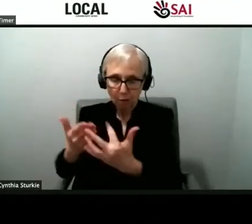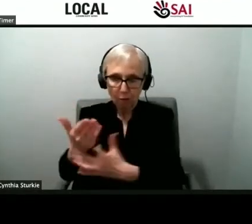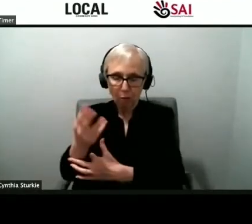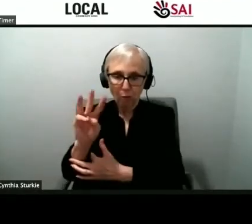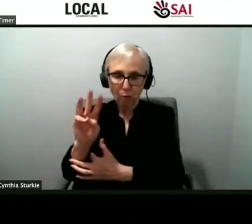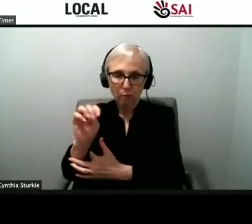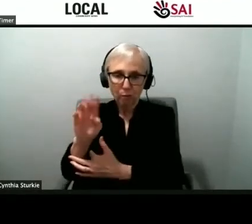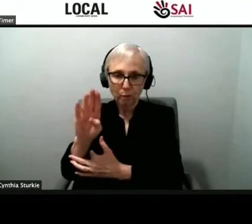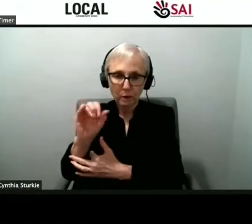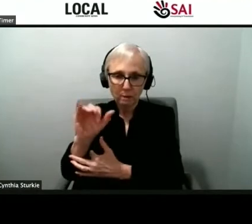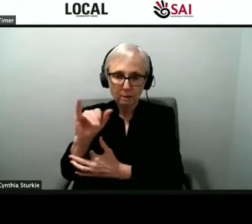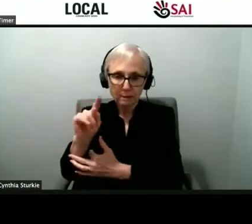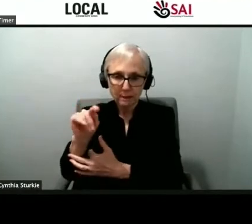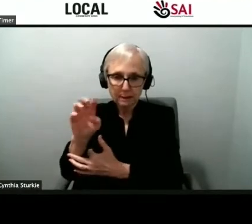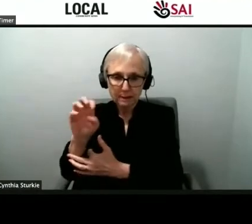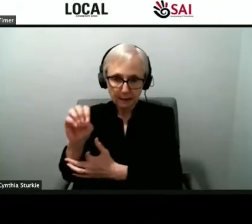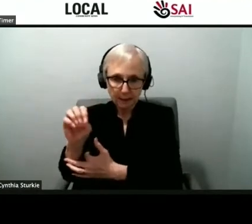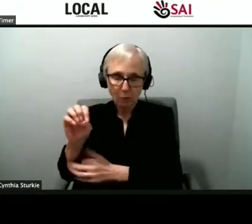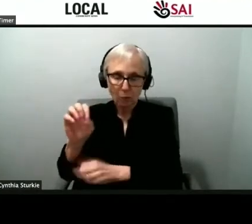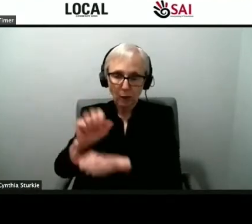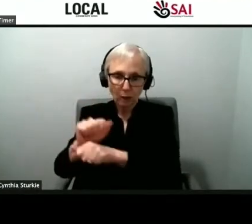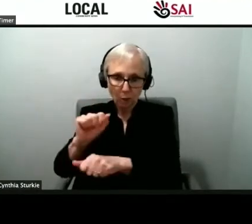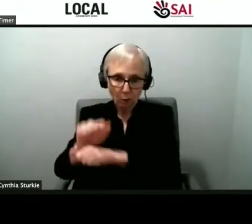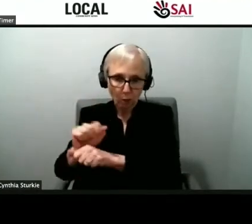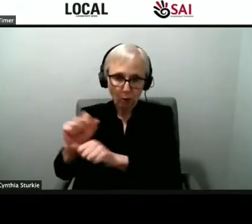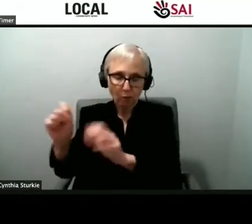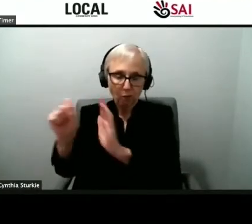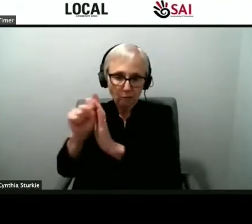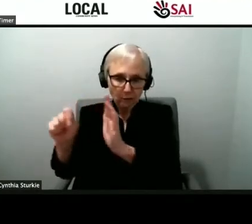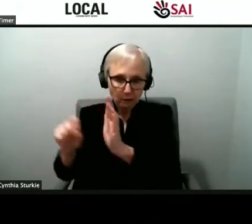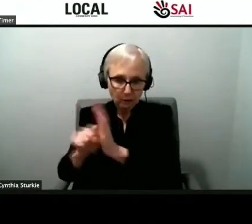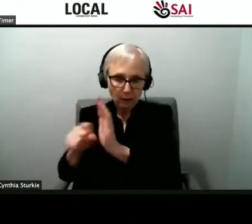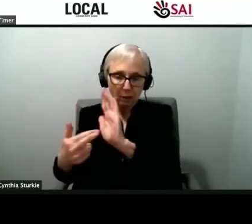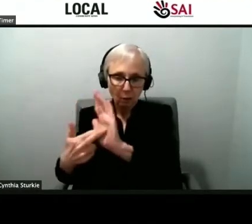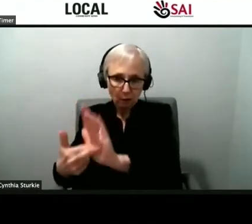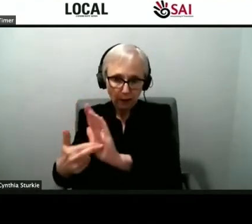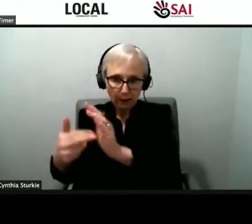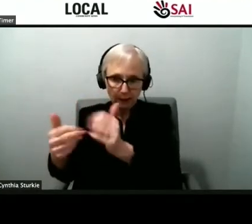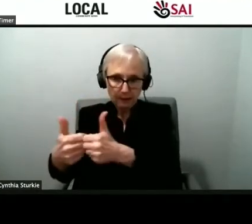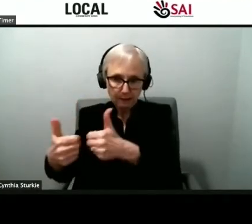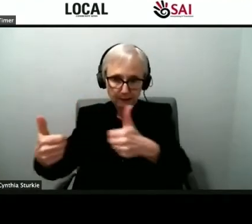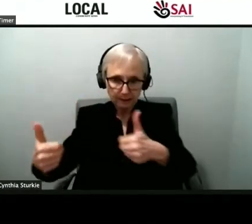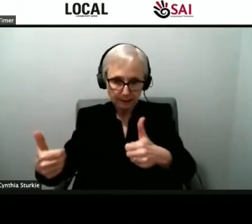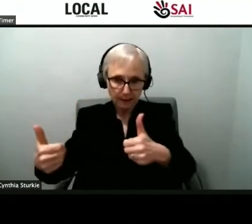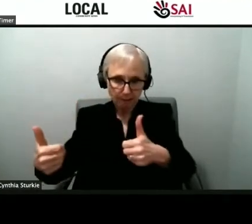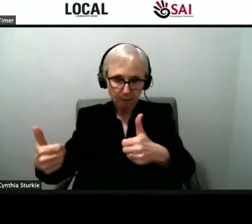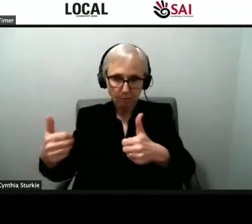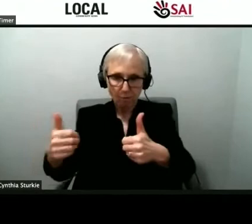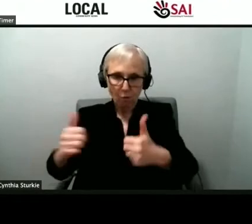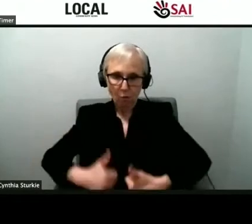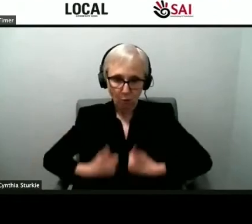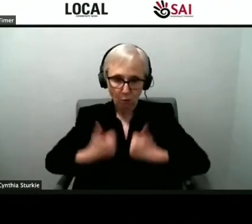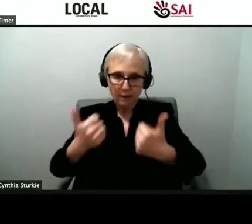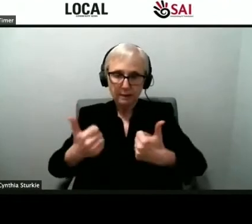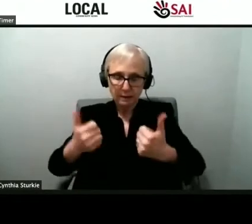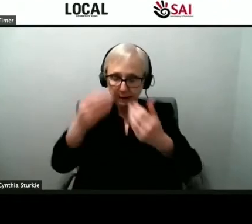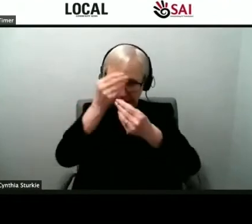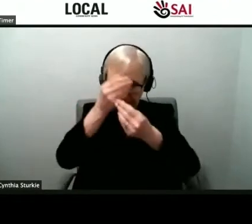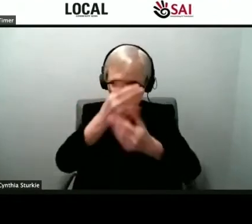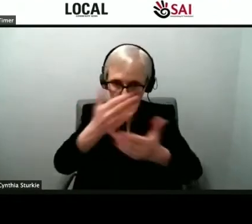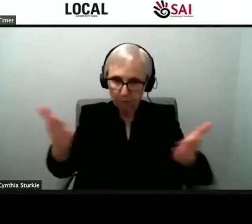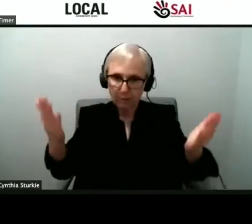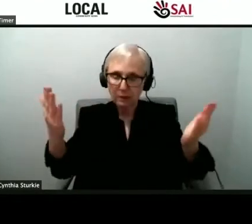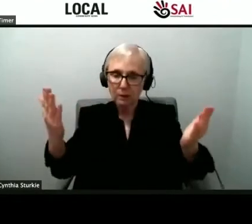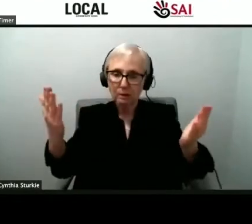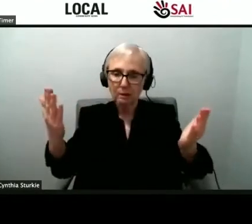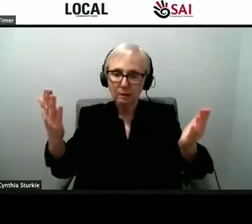worked for State Rep Ruth Jones McClendon, we had a separate website for the residents to get information out